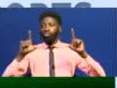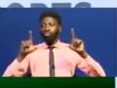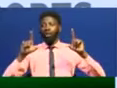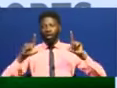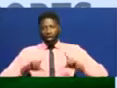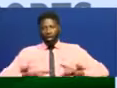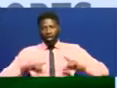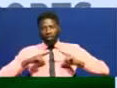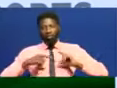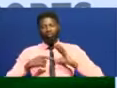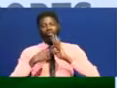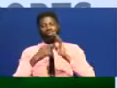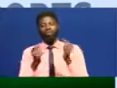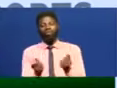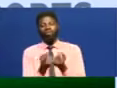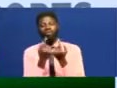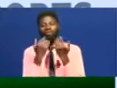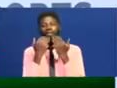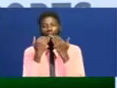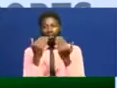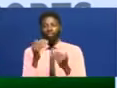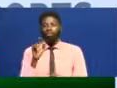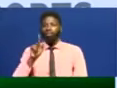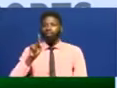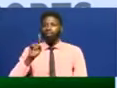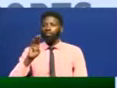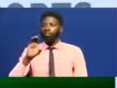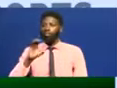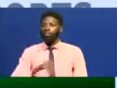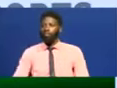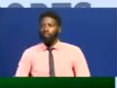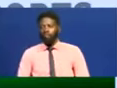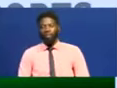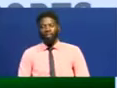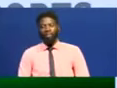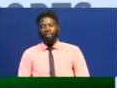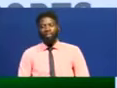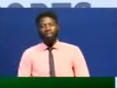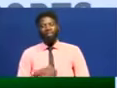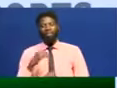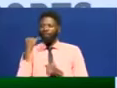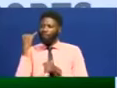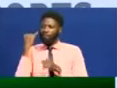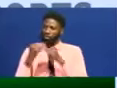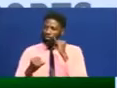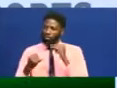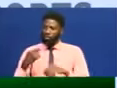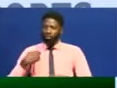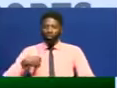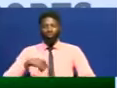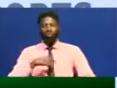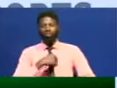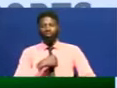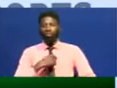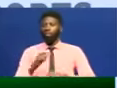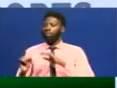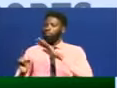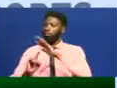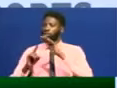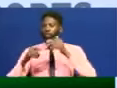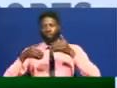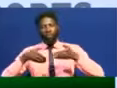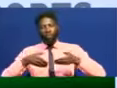KBC. And finally, we are a ministry of young